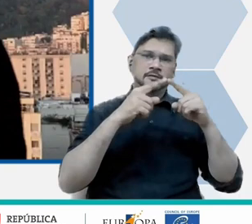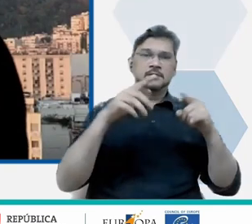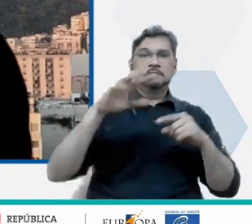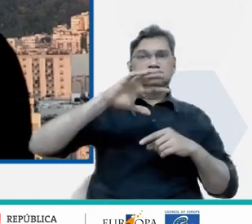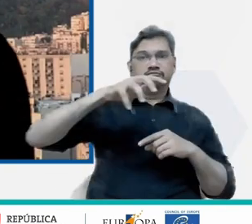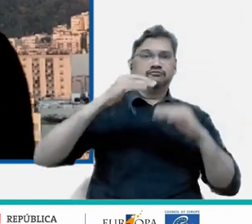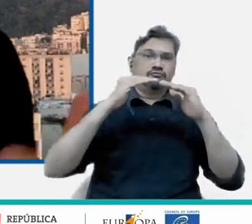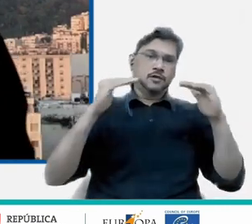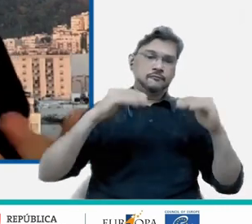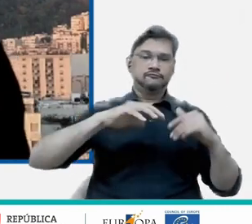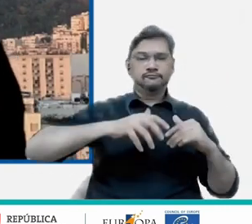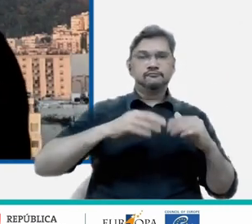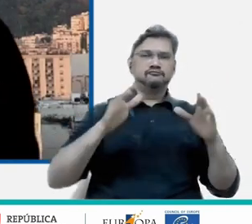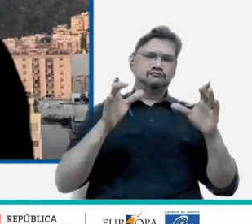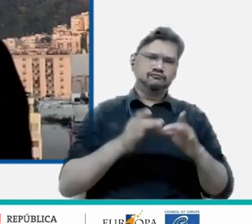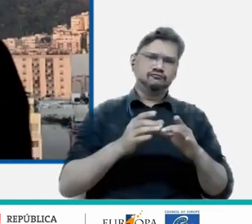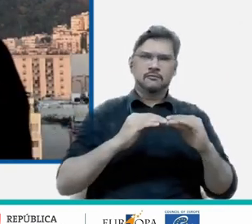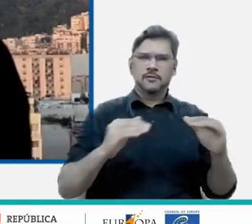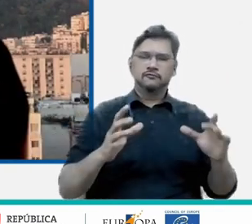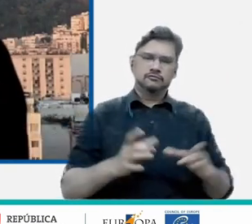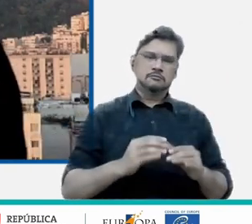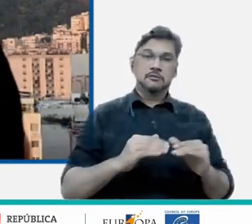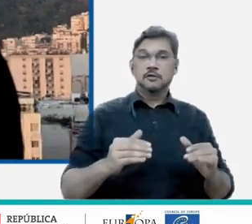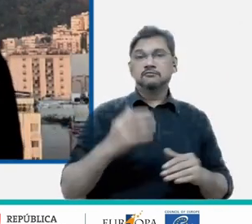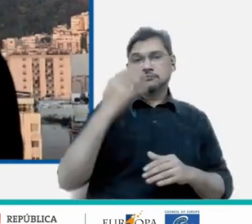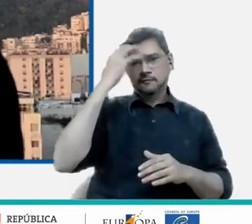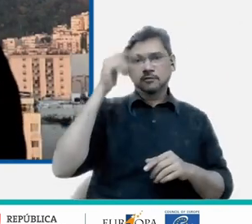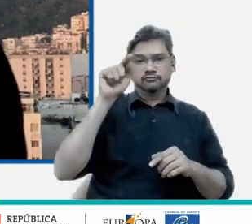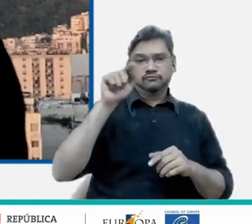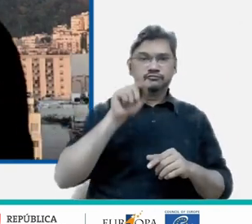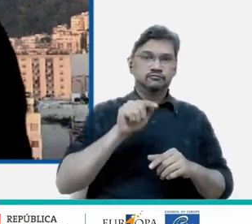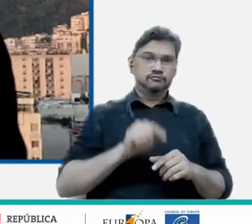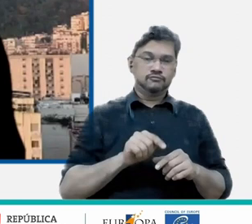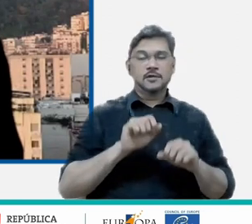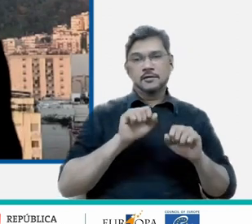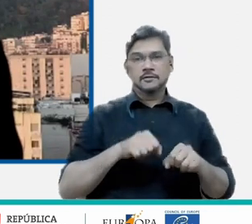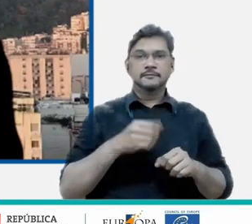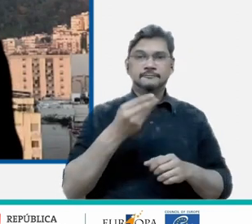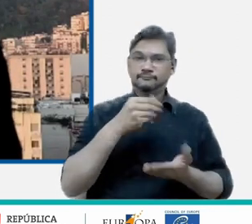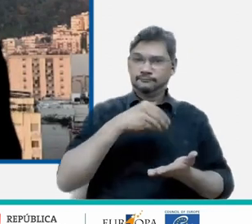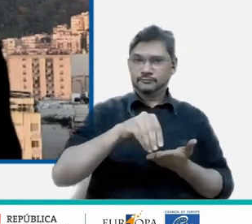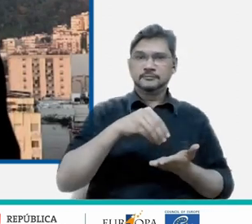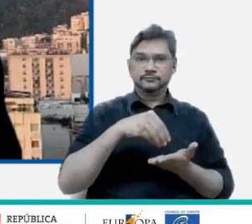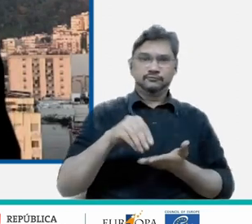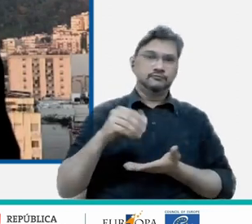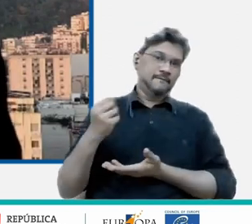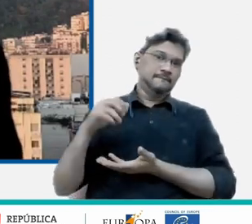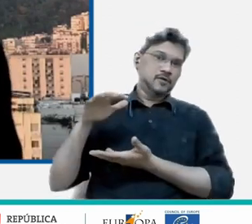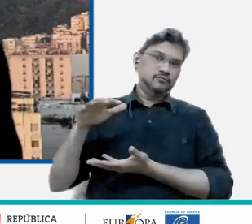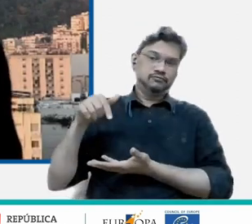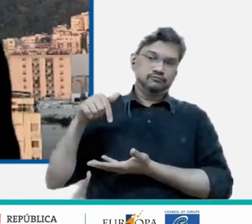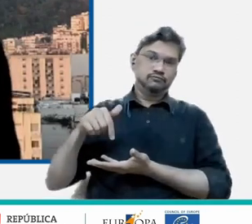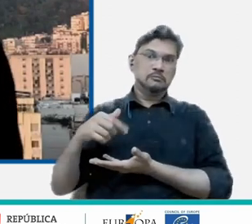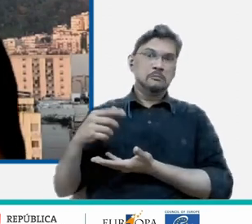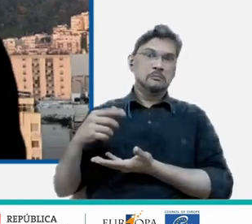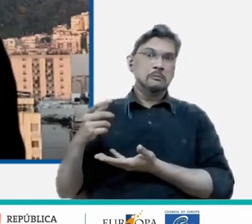think you know this, of course, better than me, have funding comes from revenue regeneration from